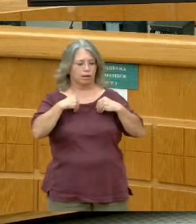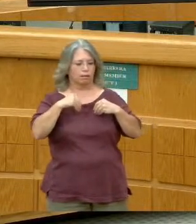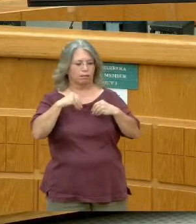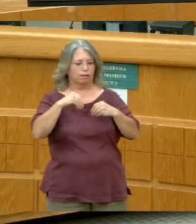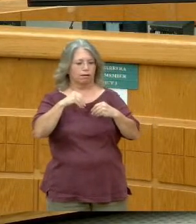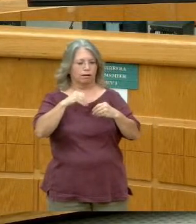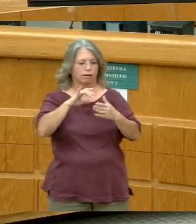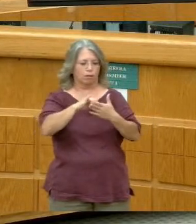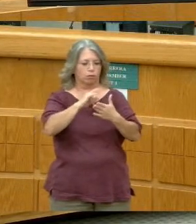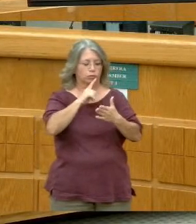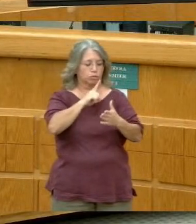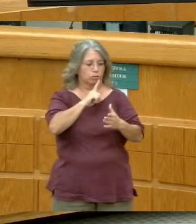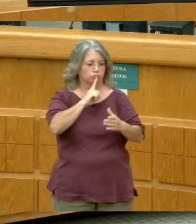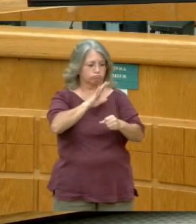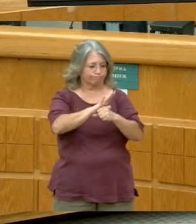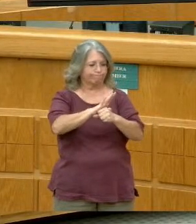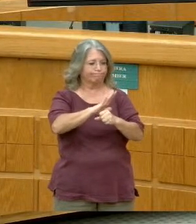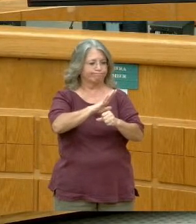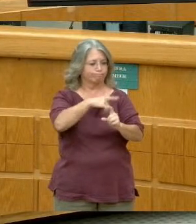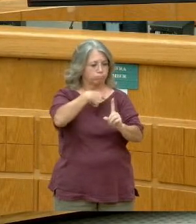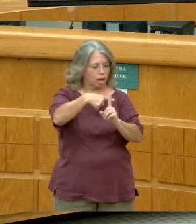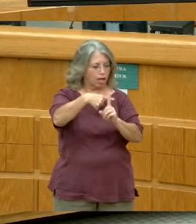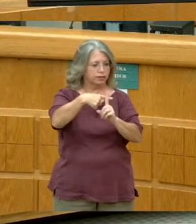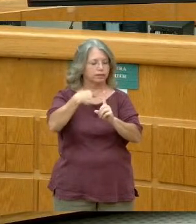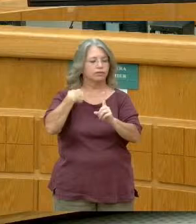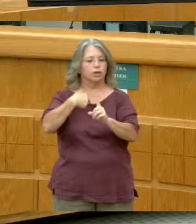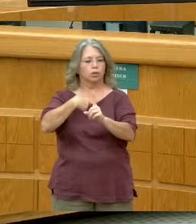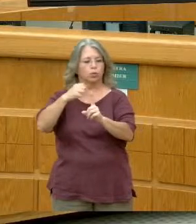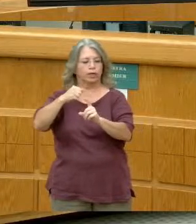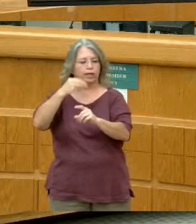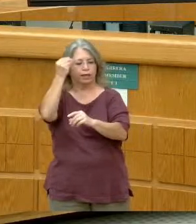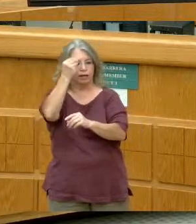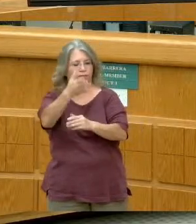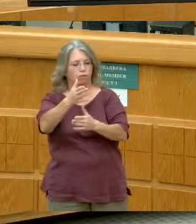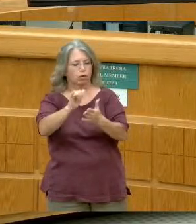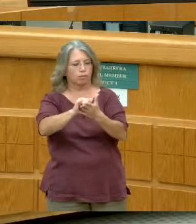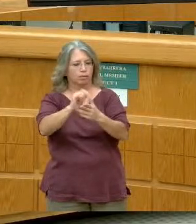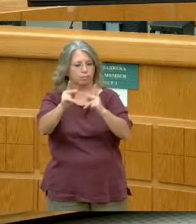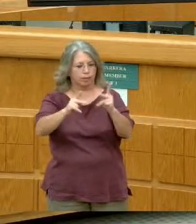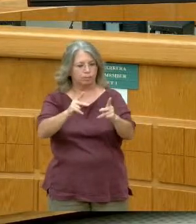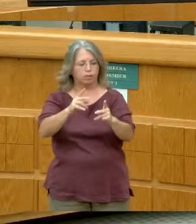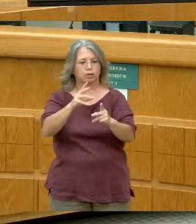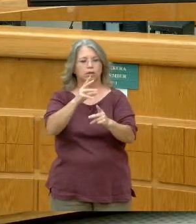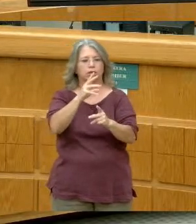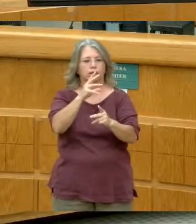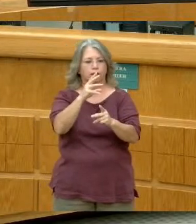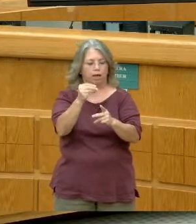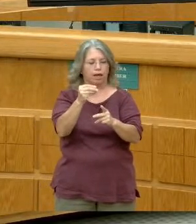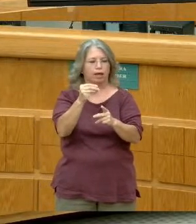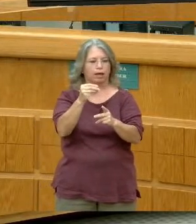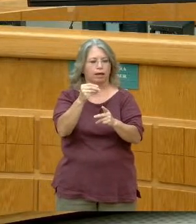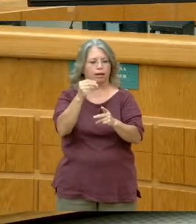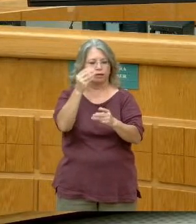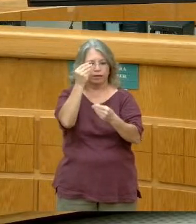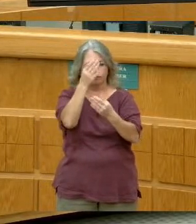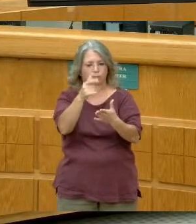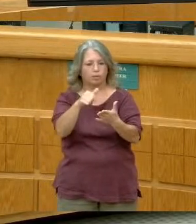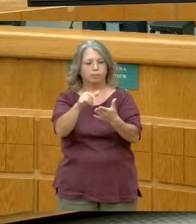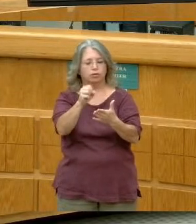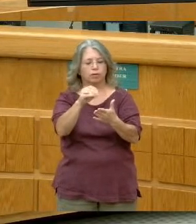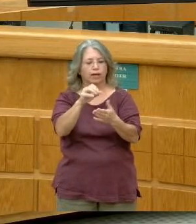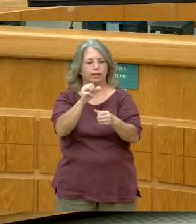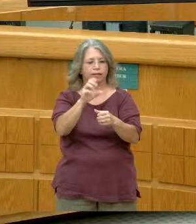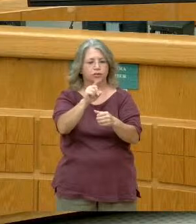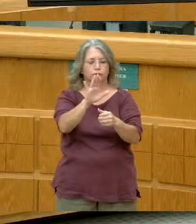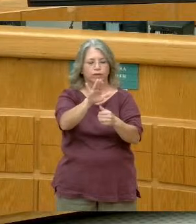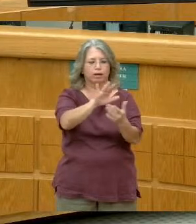do tracing. Our health director said, you know what, thanks for the offer, but we don't want the help because it